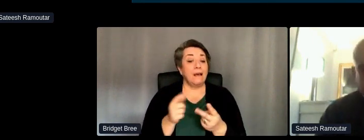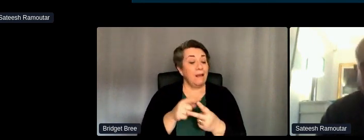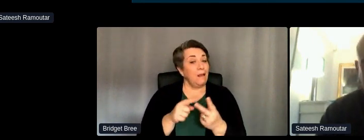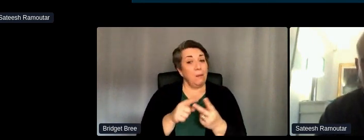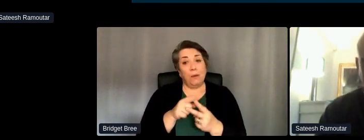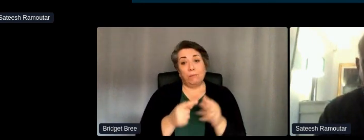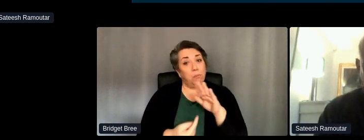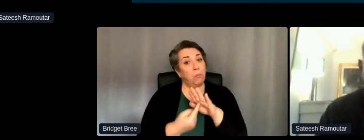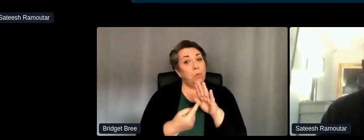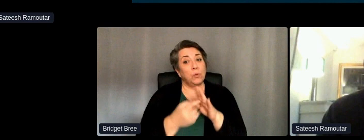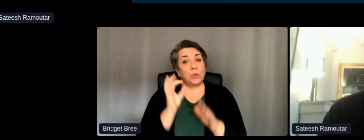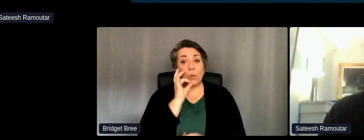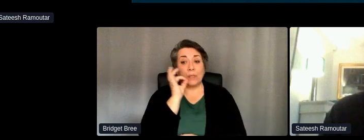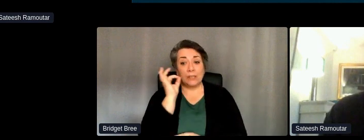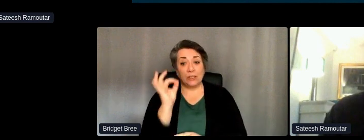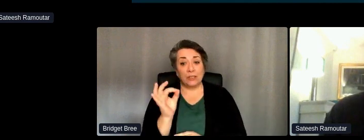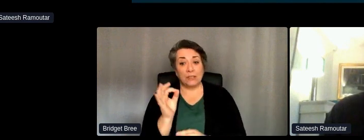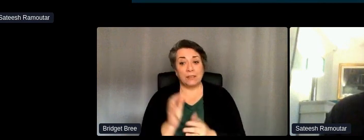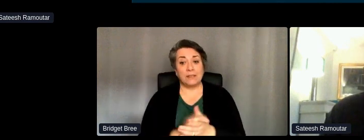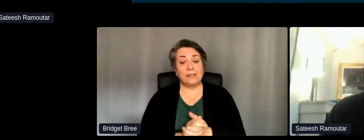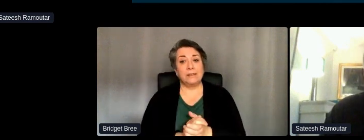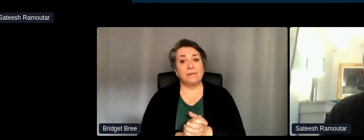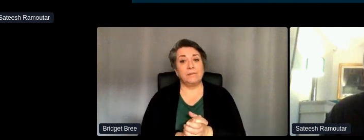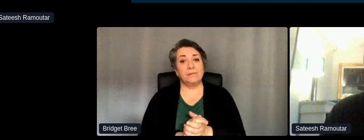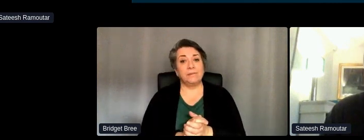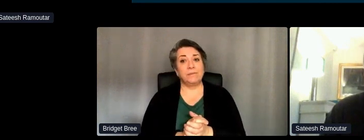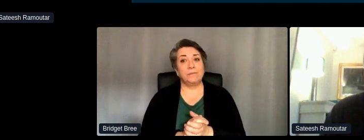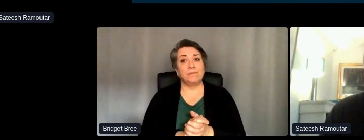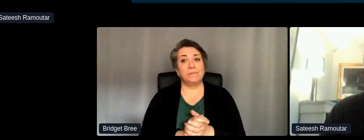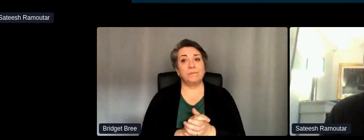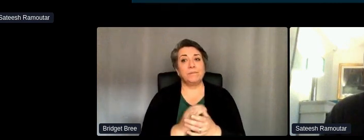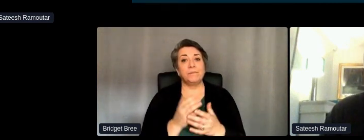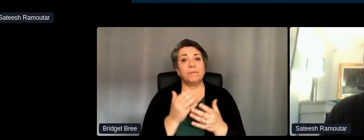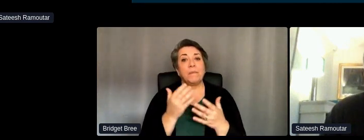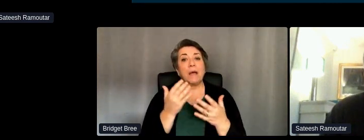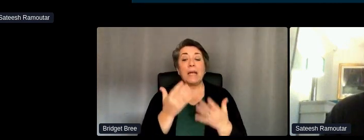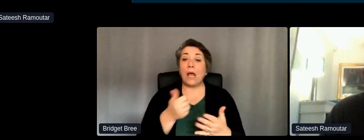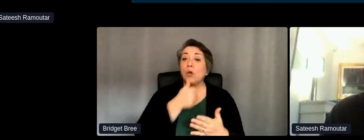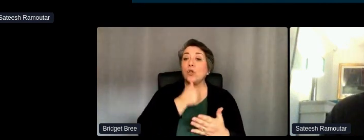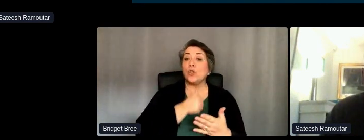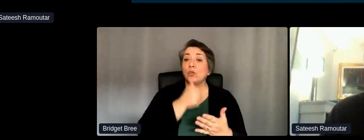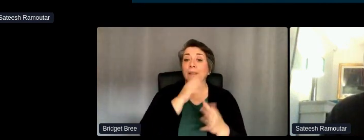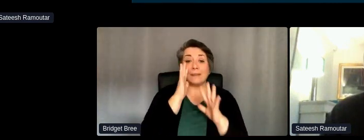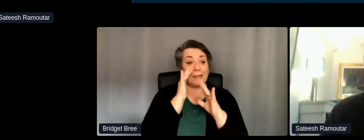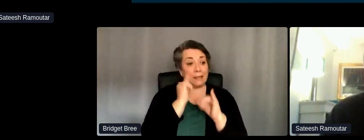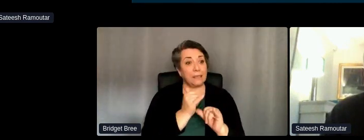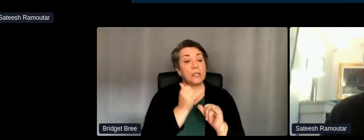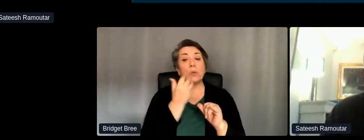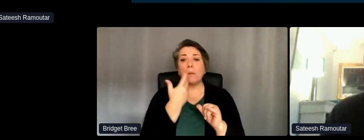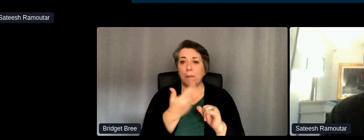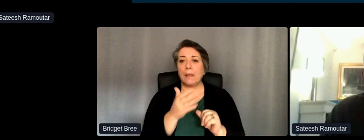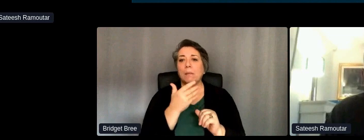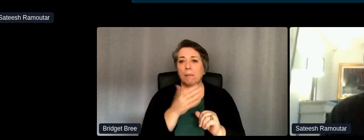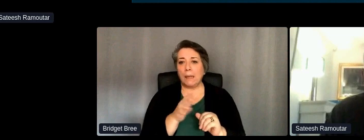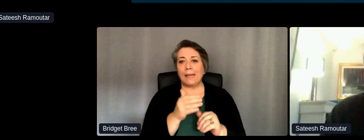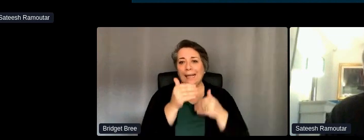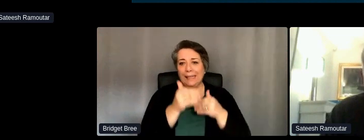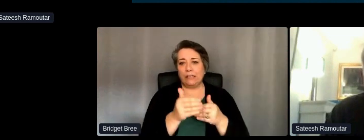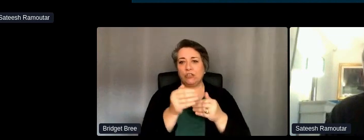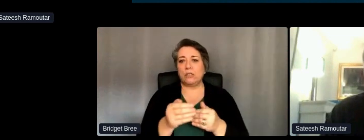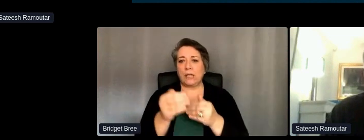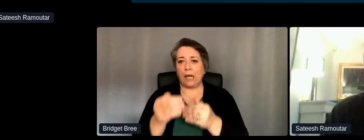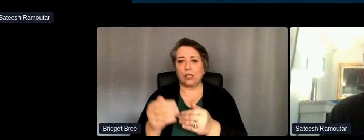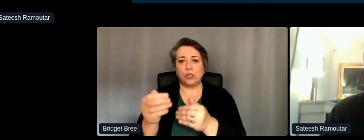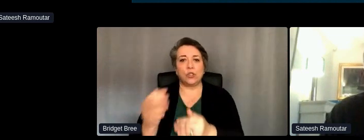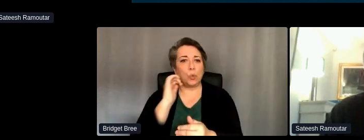terms of user testing, we've actually done on the go user testing at each stage of the design,